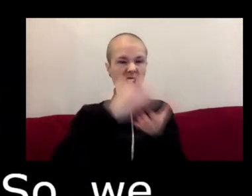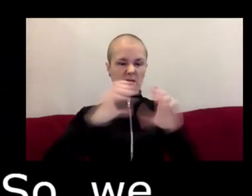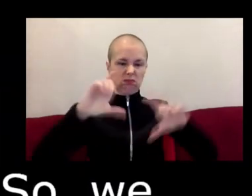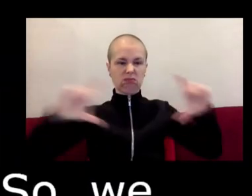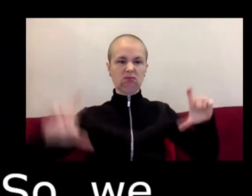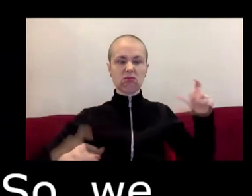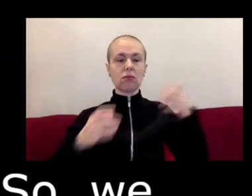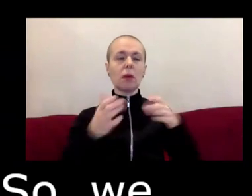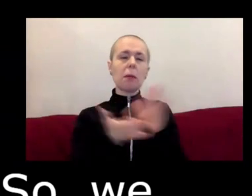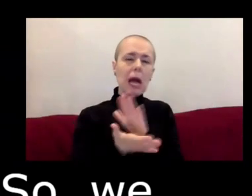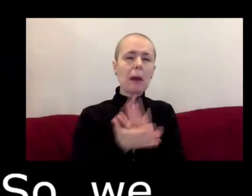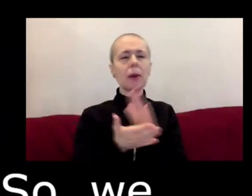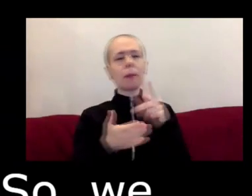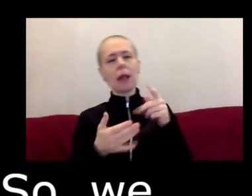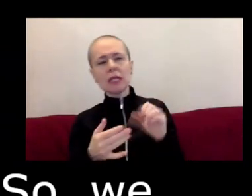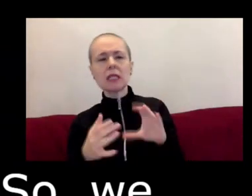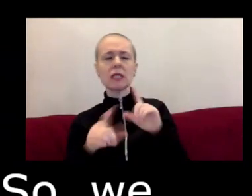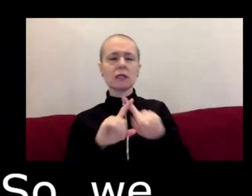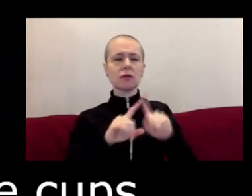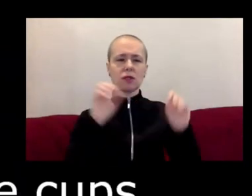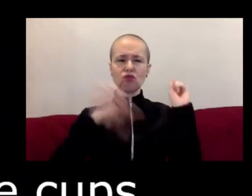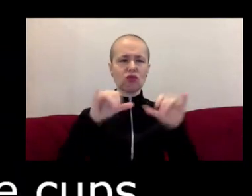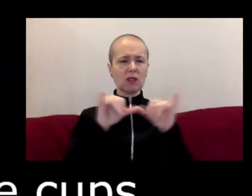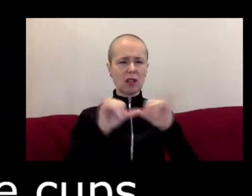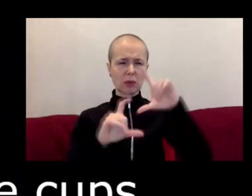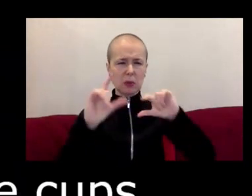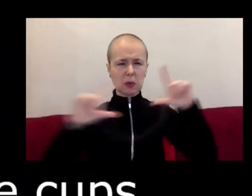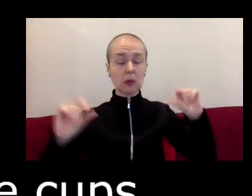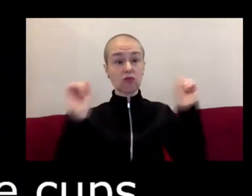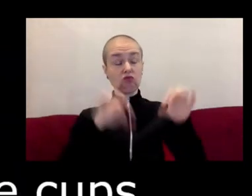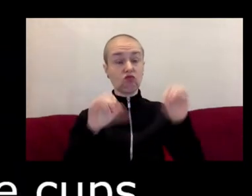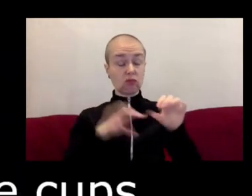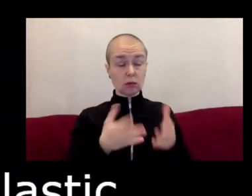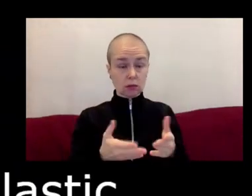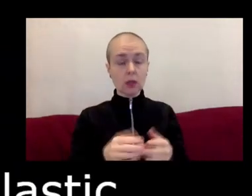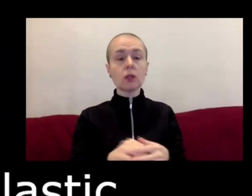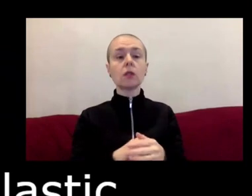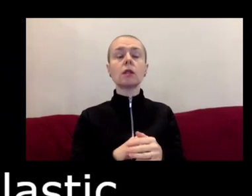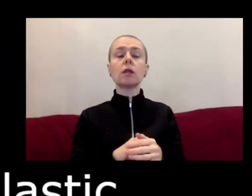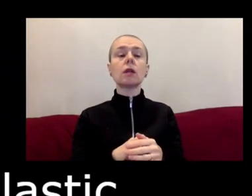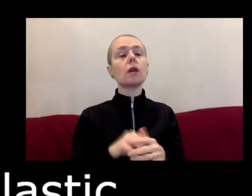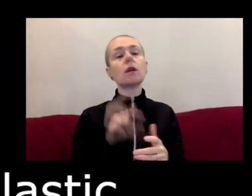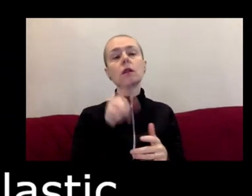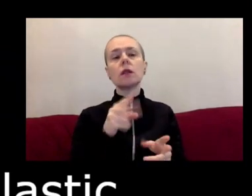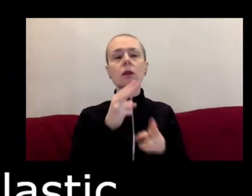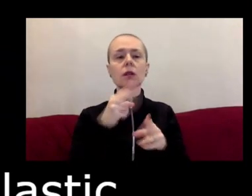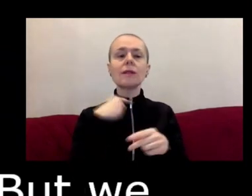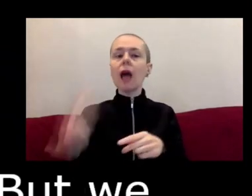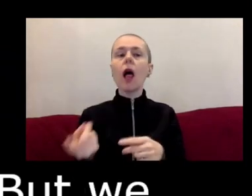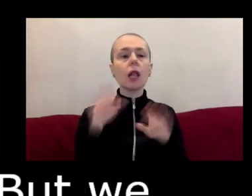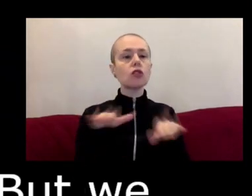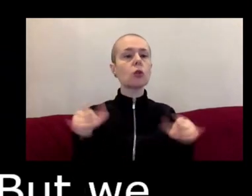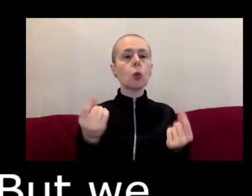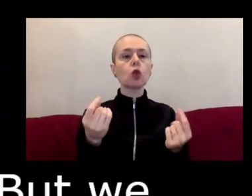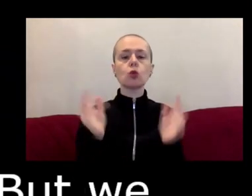like paper cups, some plastic, different sizes maybe, but we don't necessarily tell them what to do with the cup.